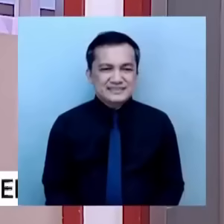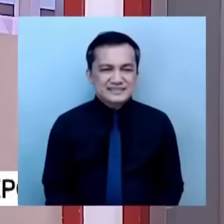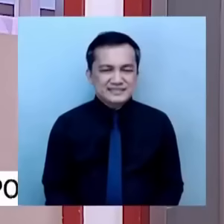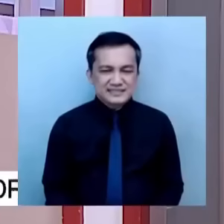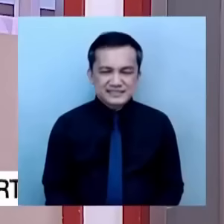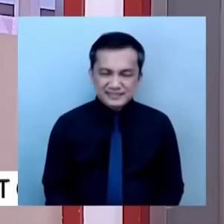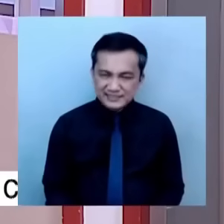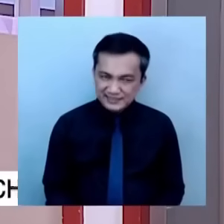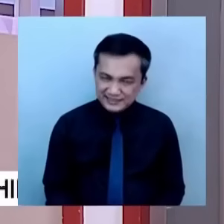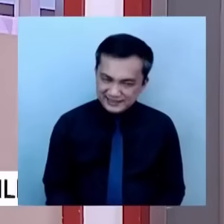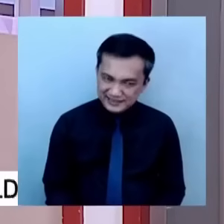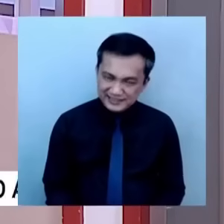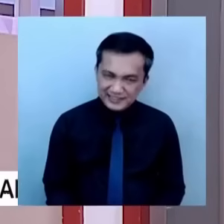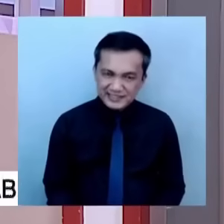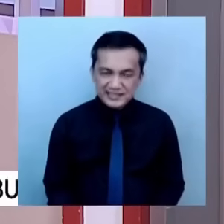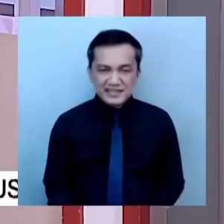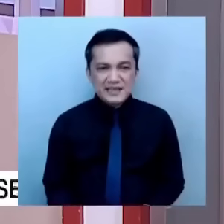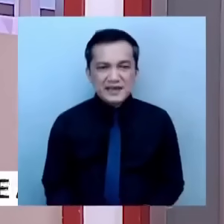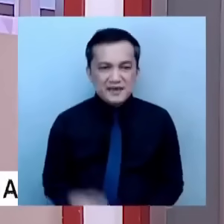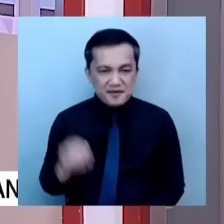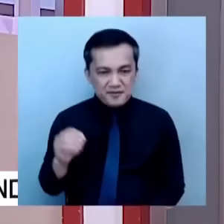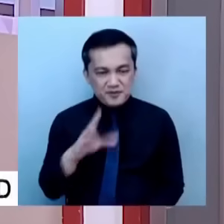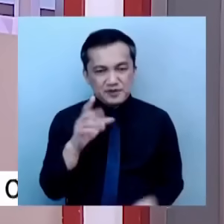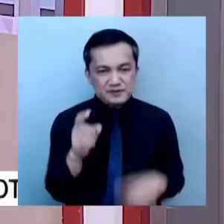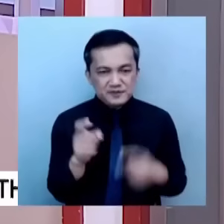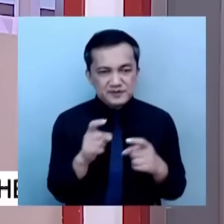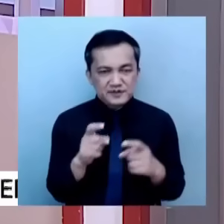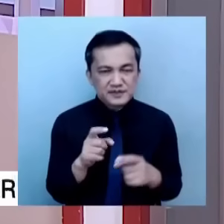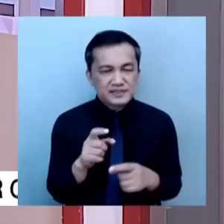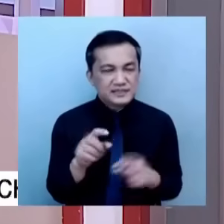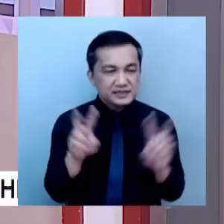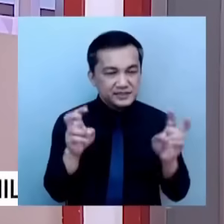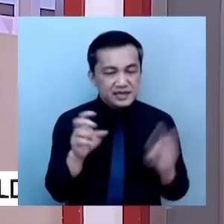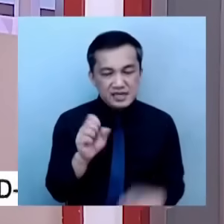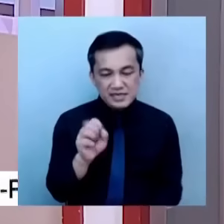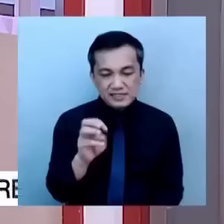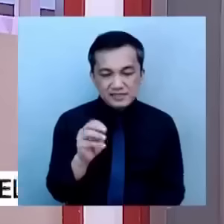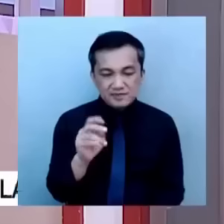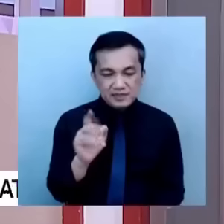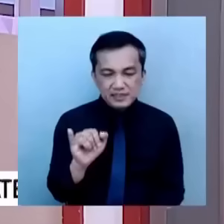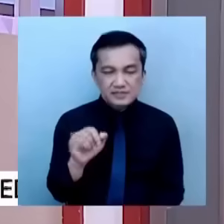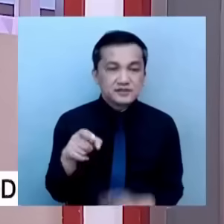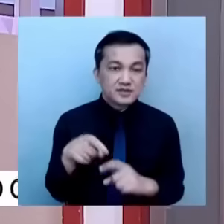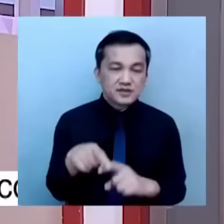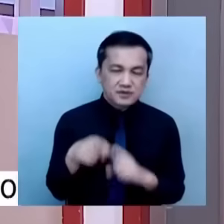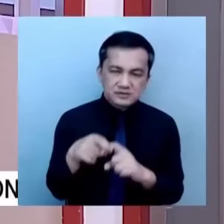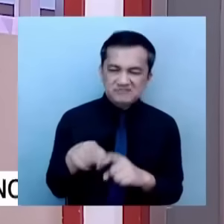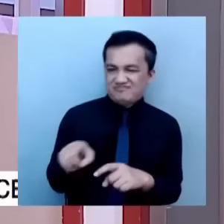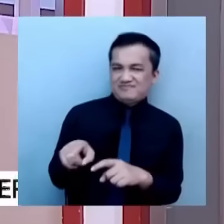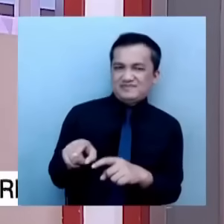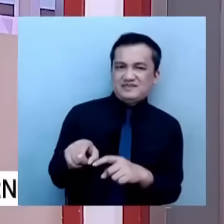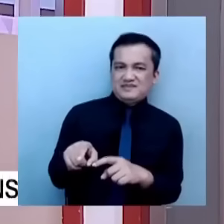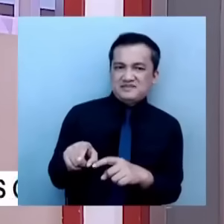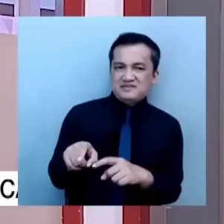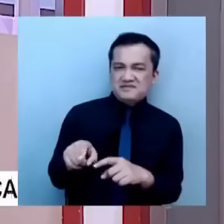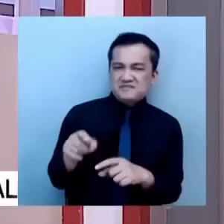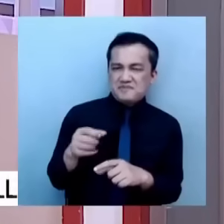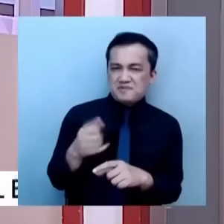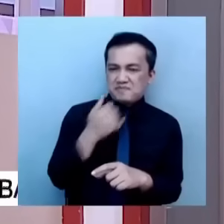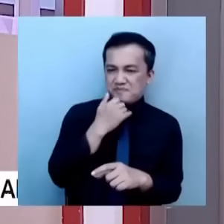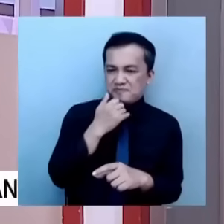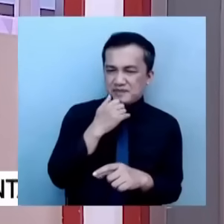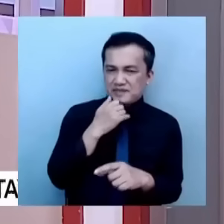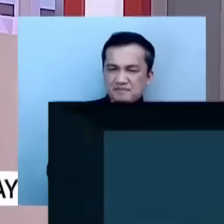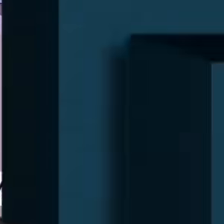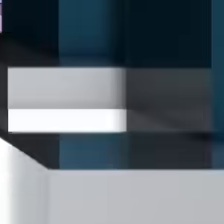The broadcast operations of controversial TV network SMNI suspended for alleged franchise violations. RJ Cruz